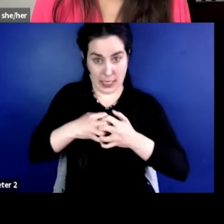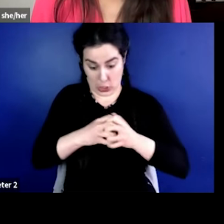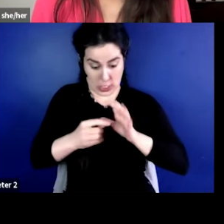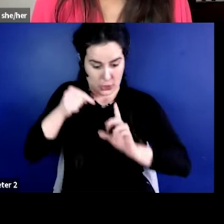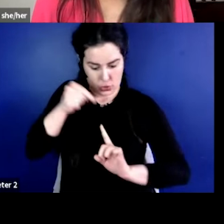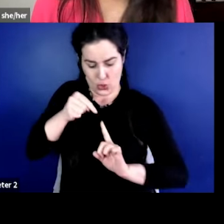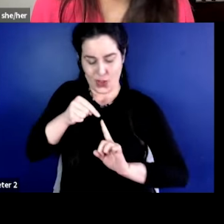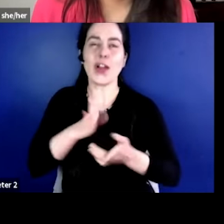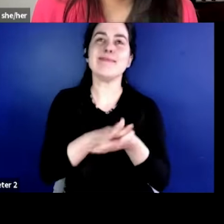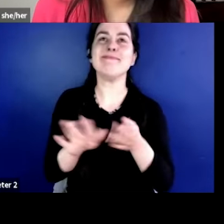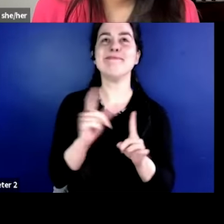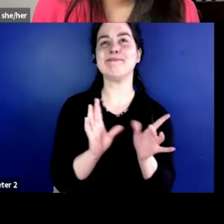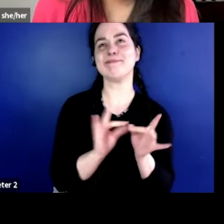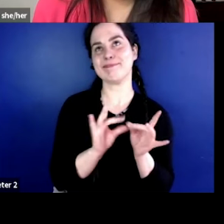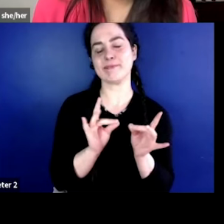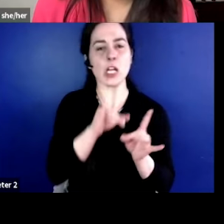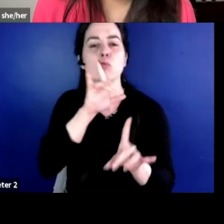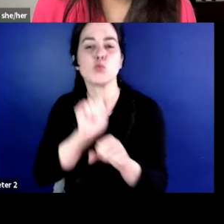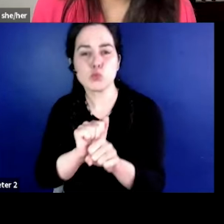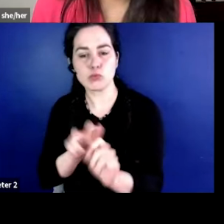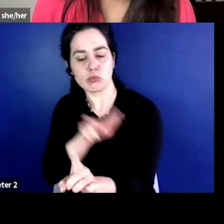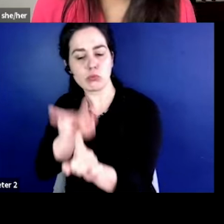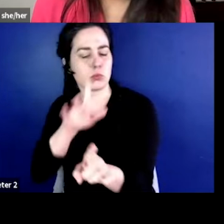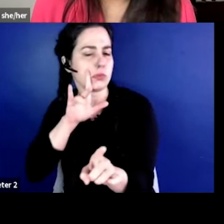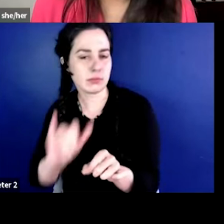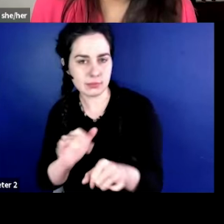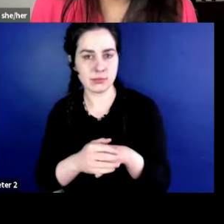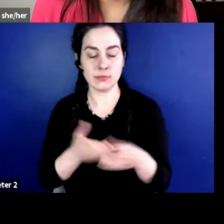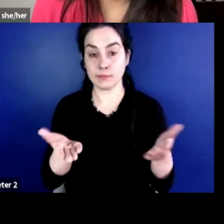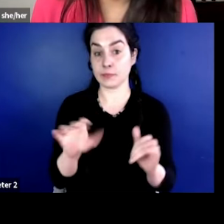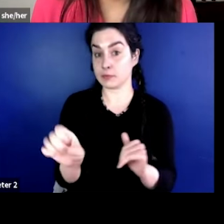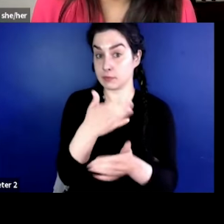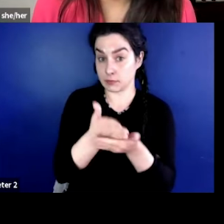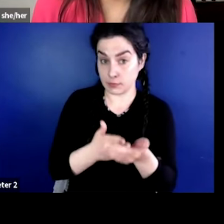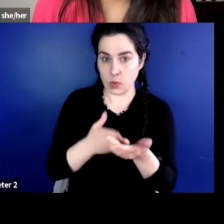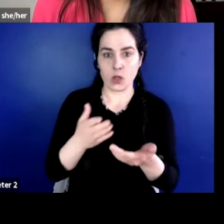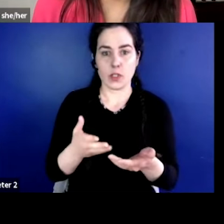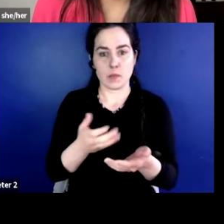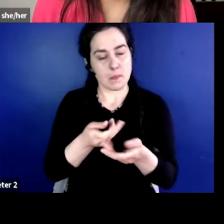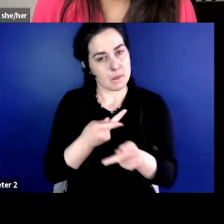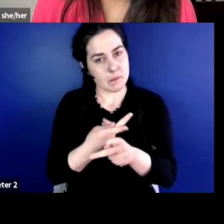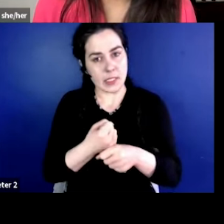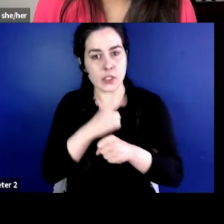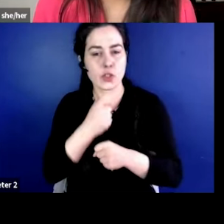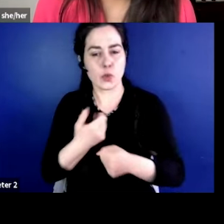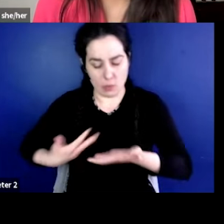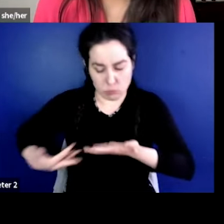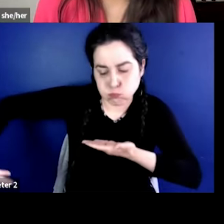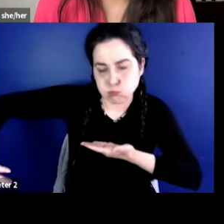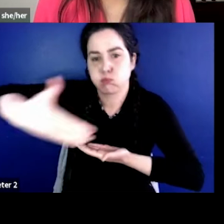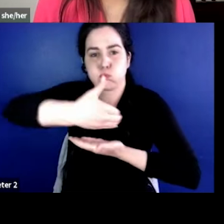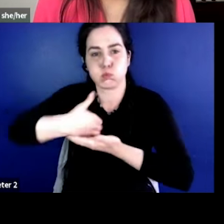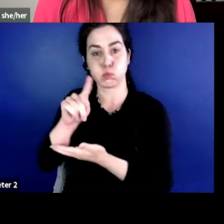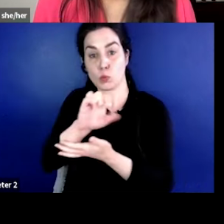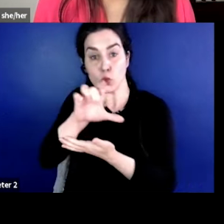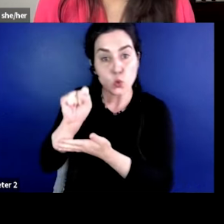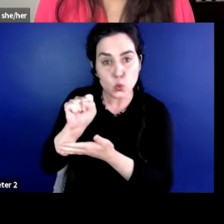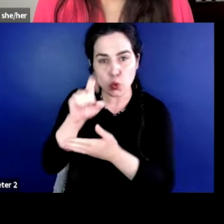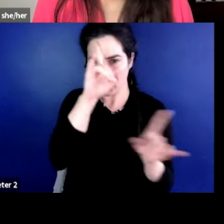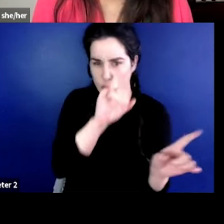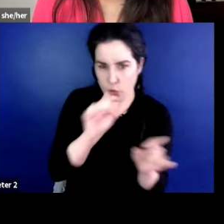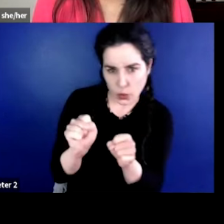what does that actually look like? Another really big piece for us was robust piling of tools, strategies, and practices. So keep saying, okay,